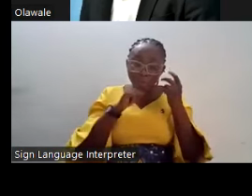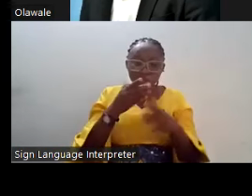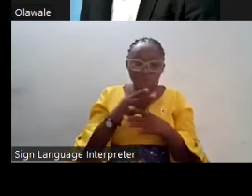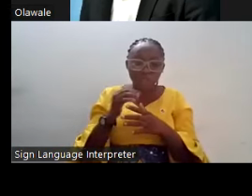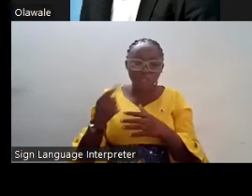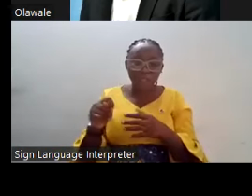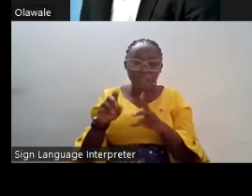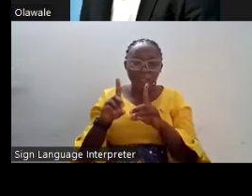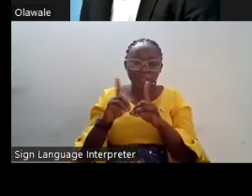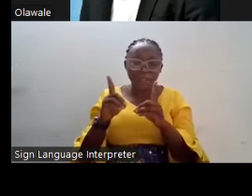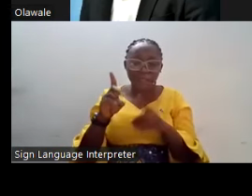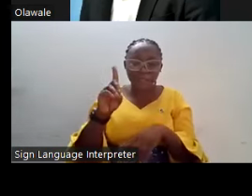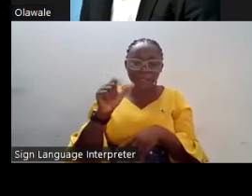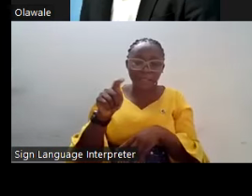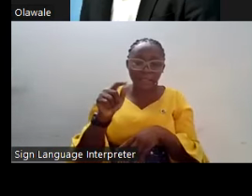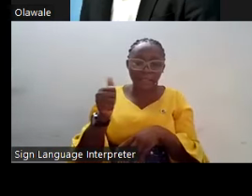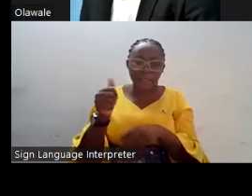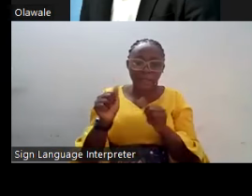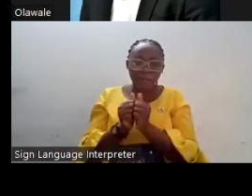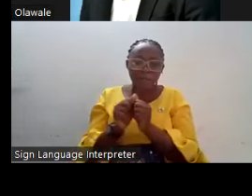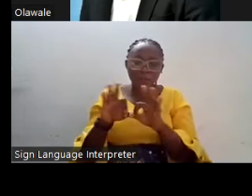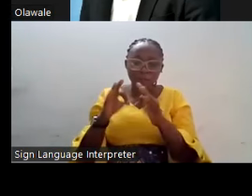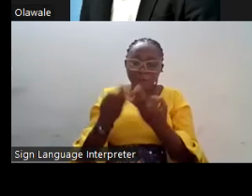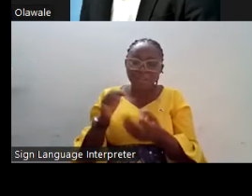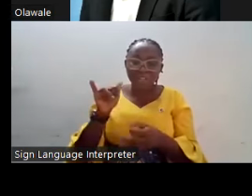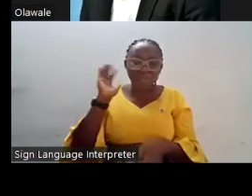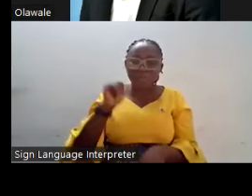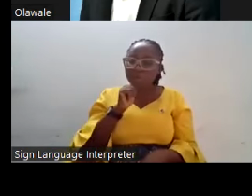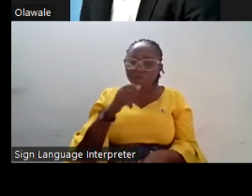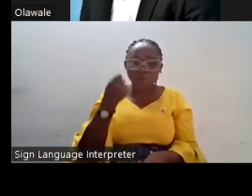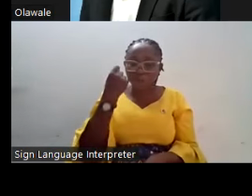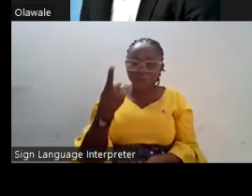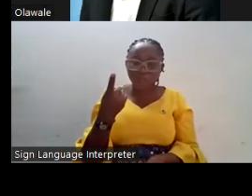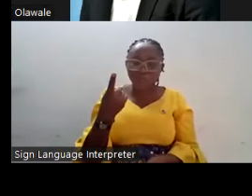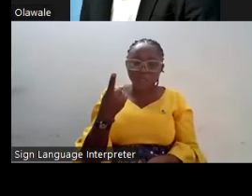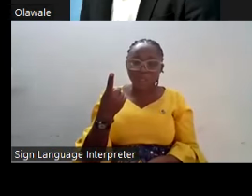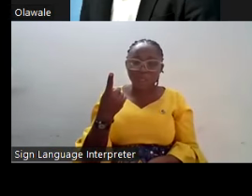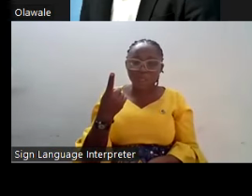with families. They will not understand.